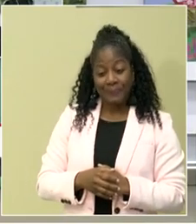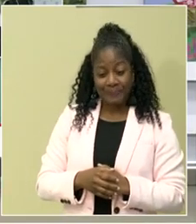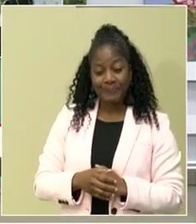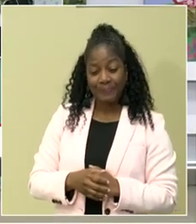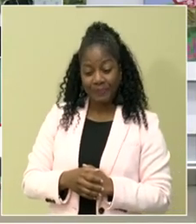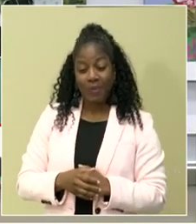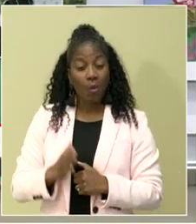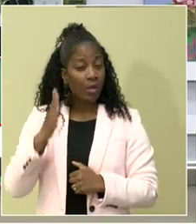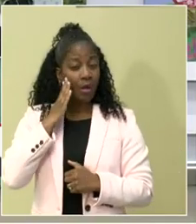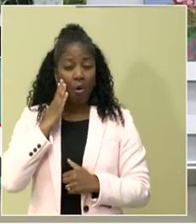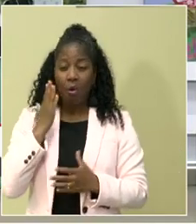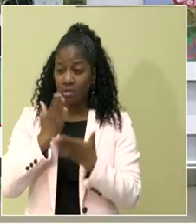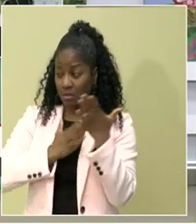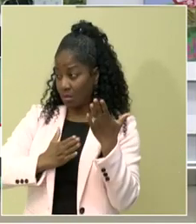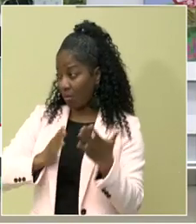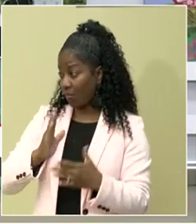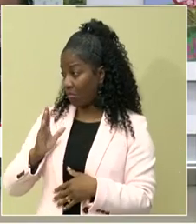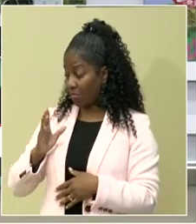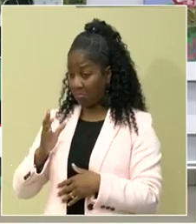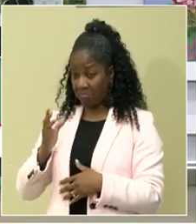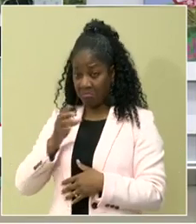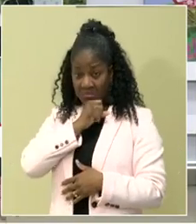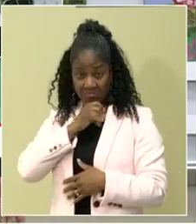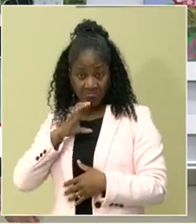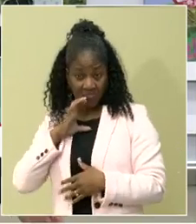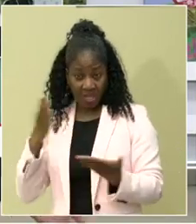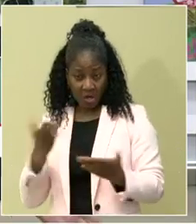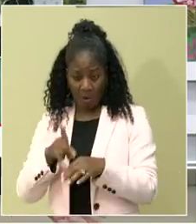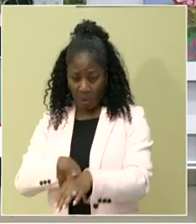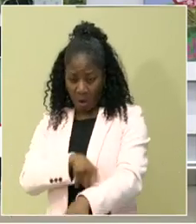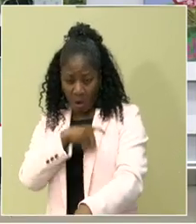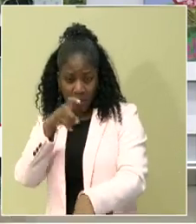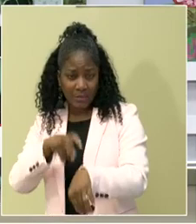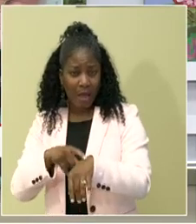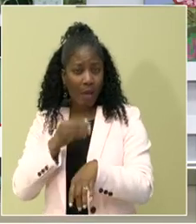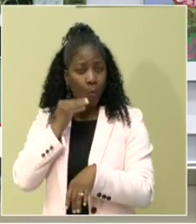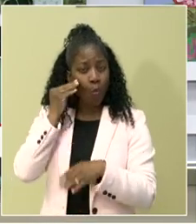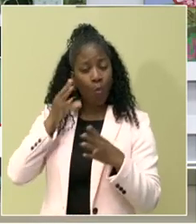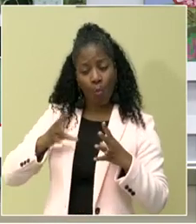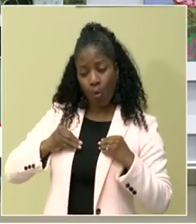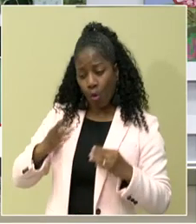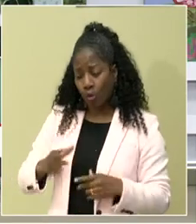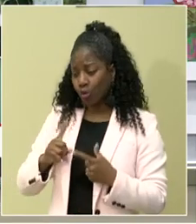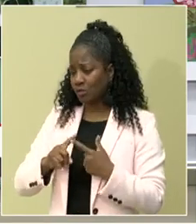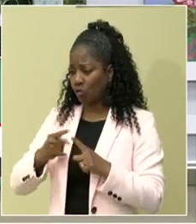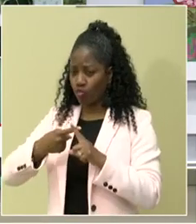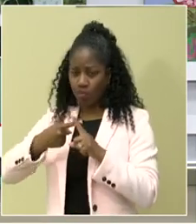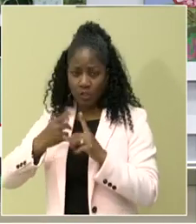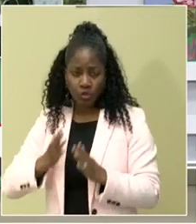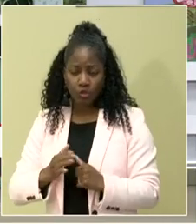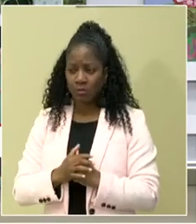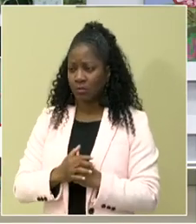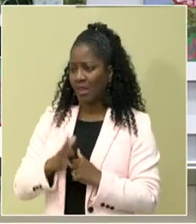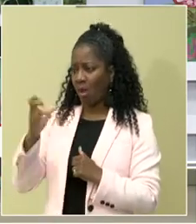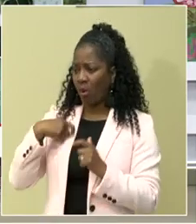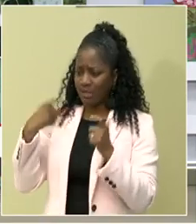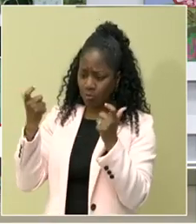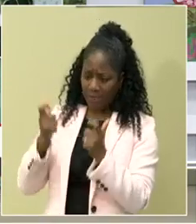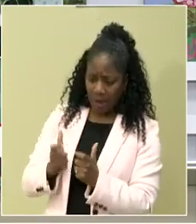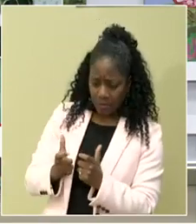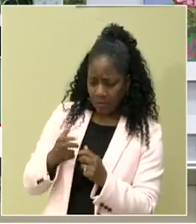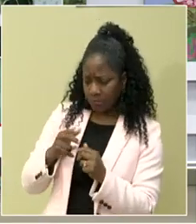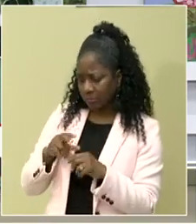seniors in Washington, D.C. who are longtime homeowners, longtime renters, seniors who are looking to downsize, you name